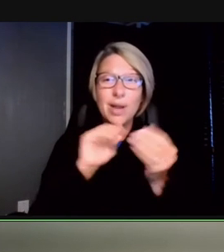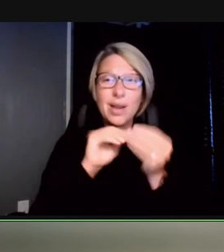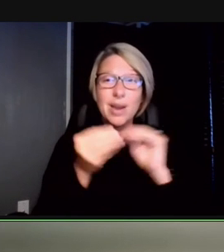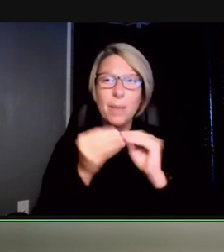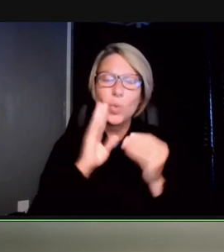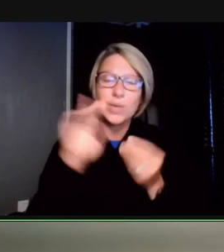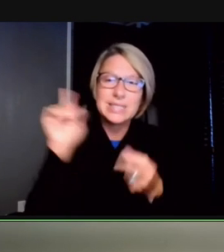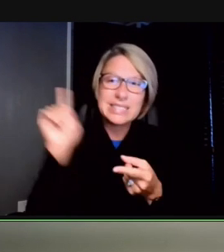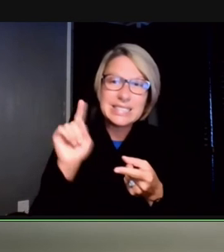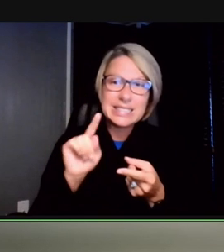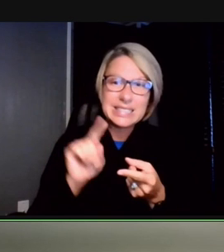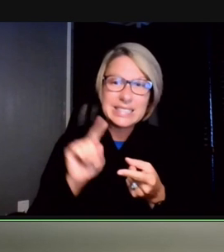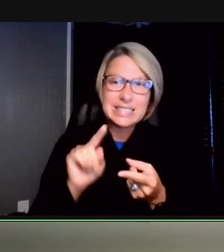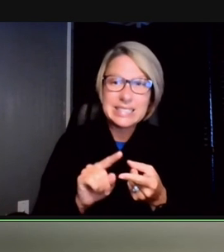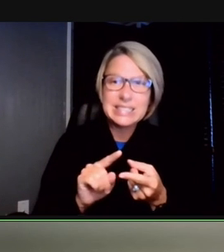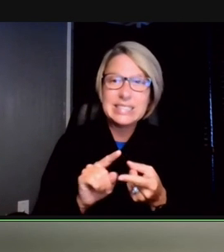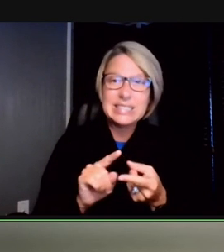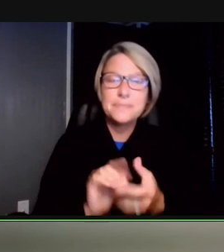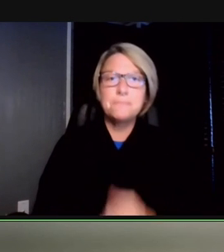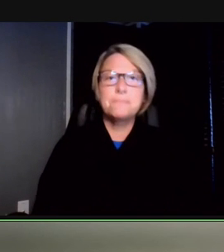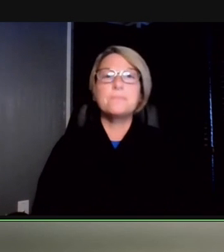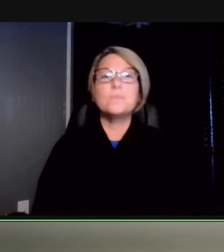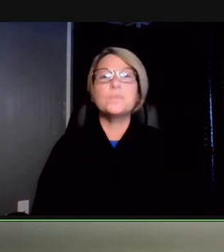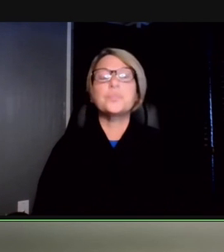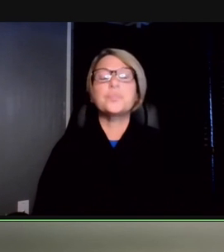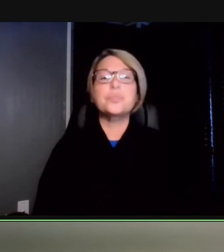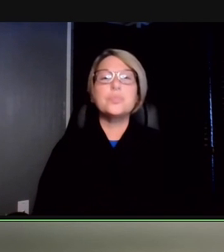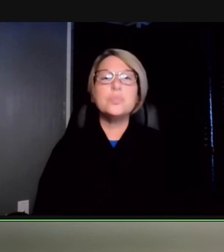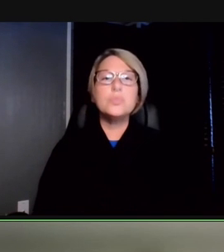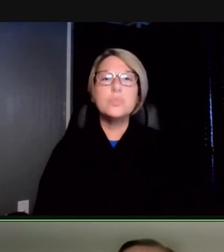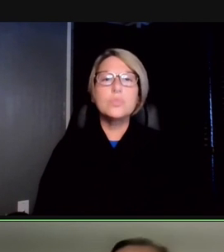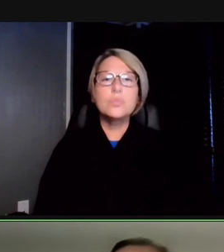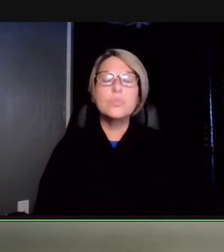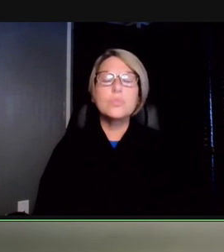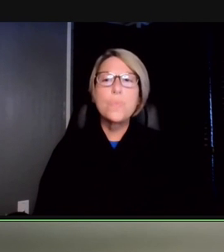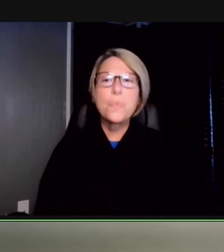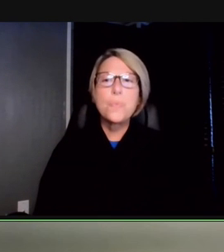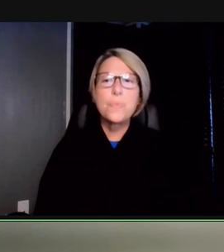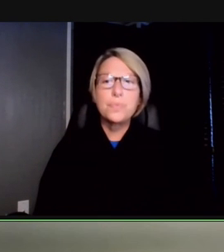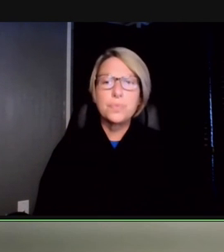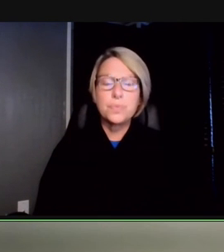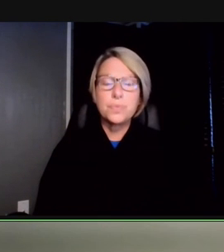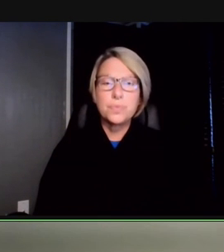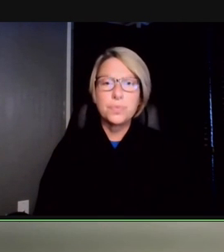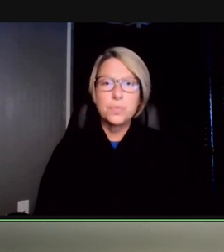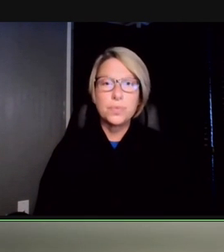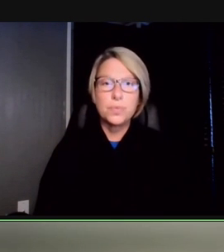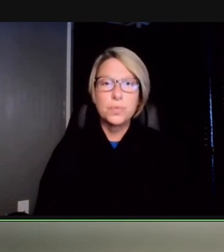and parents. What we do know is that a lot of times as